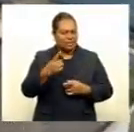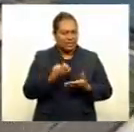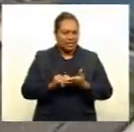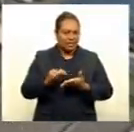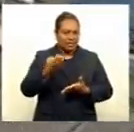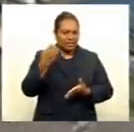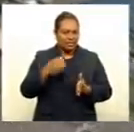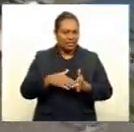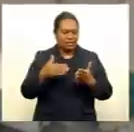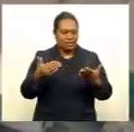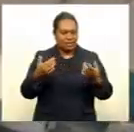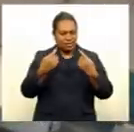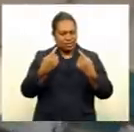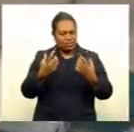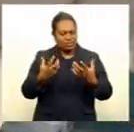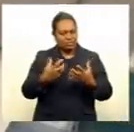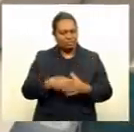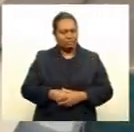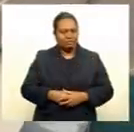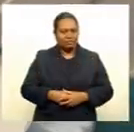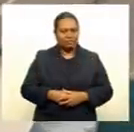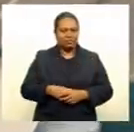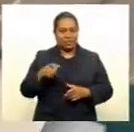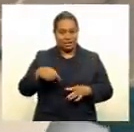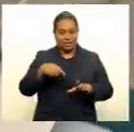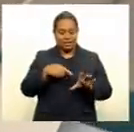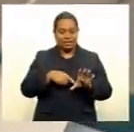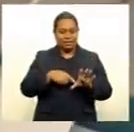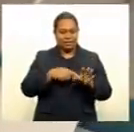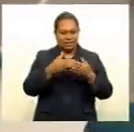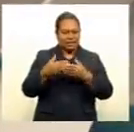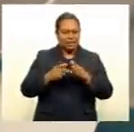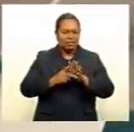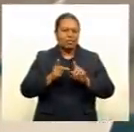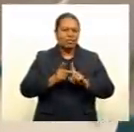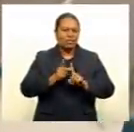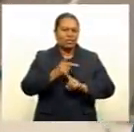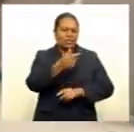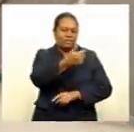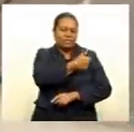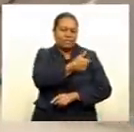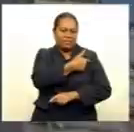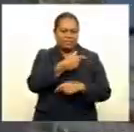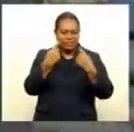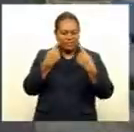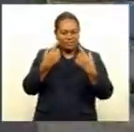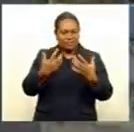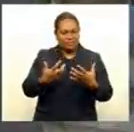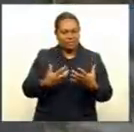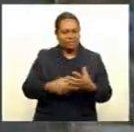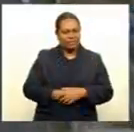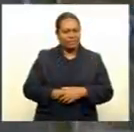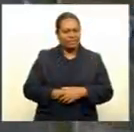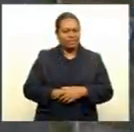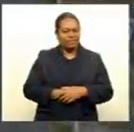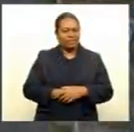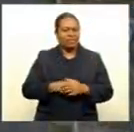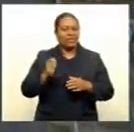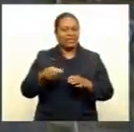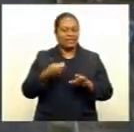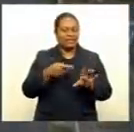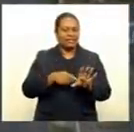is envisaged to contract further this year, the steady progress in vaccination could pave the way for a modest recovery in next year.